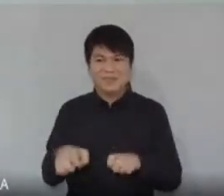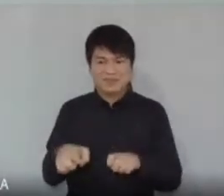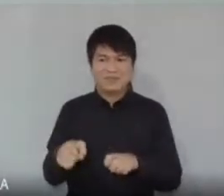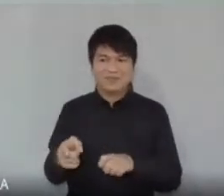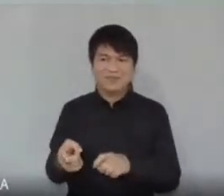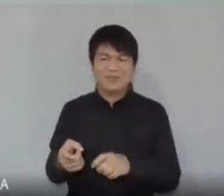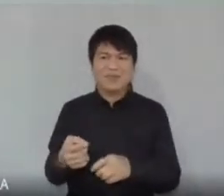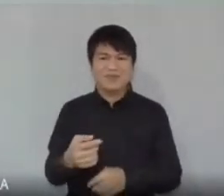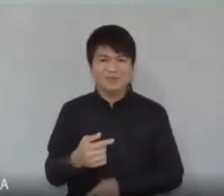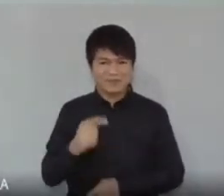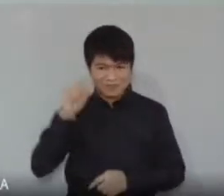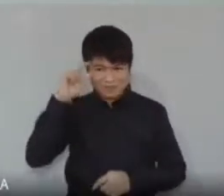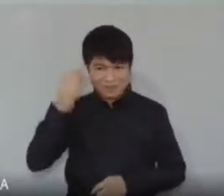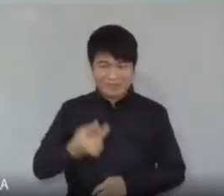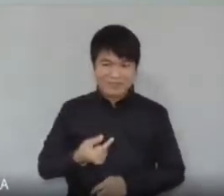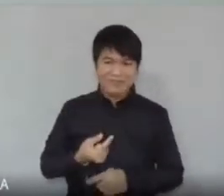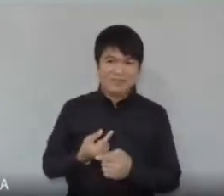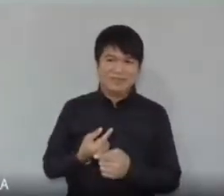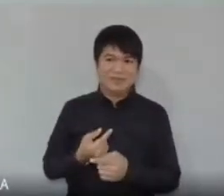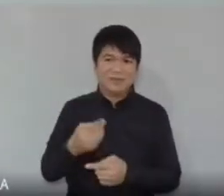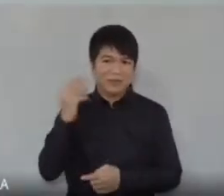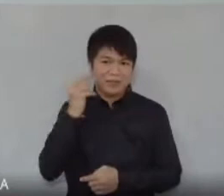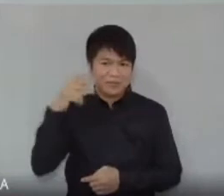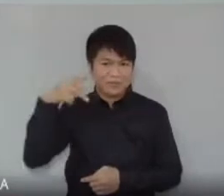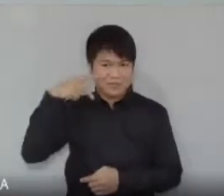of course, Dr. Eric Tayag and